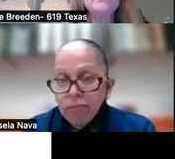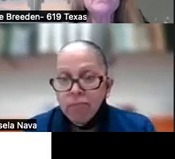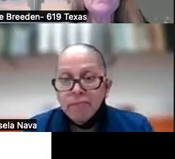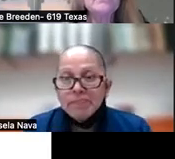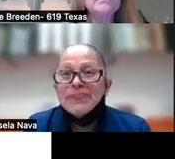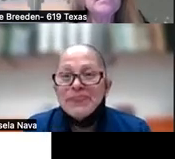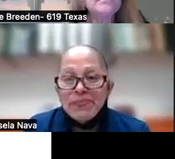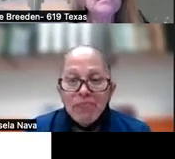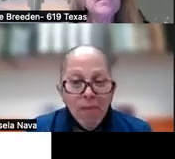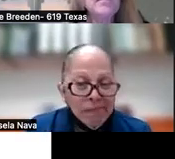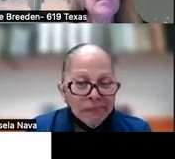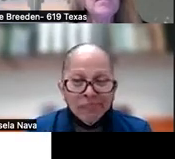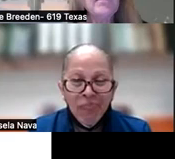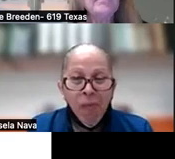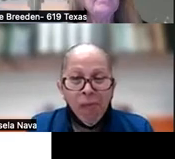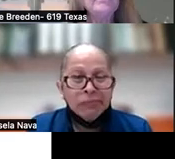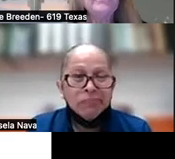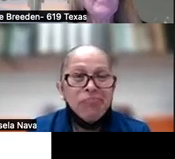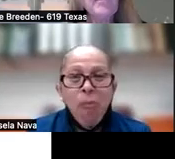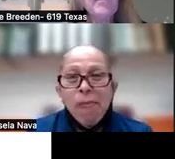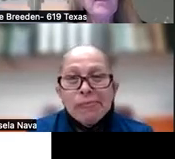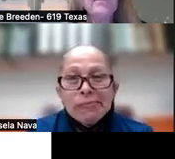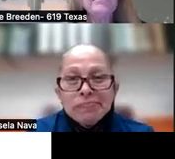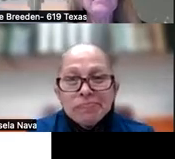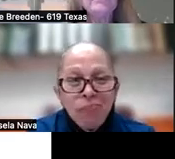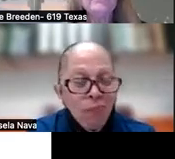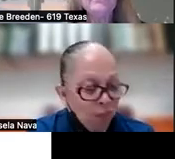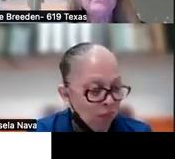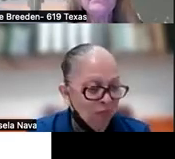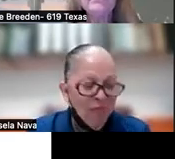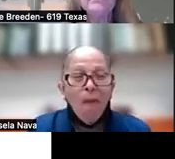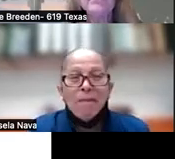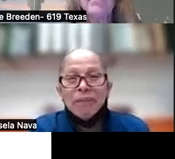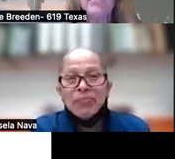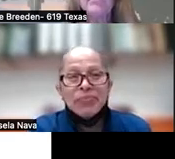All right. Welcome back, y'all. We're in the home stretch.